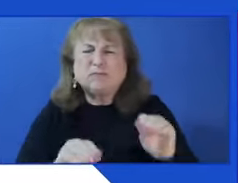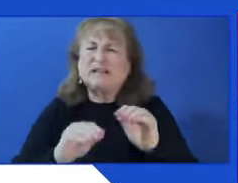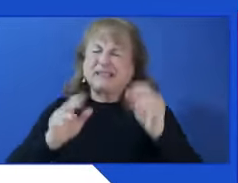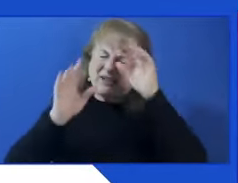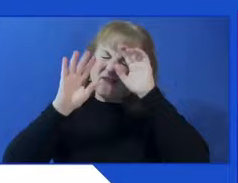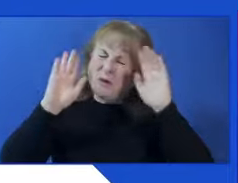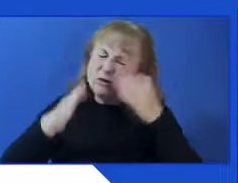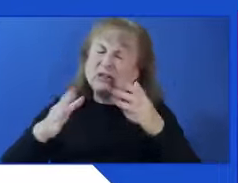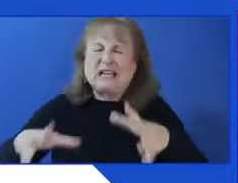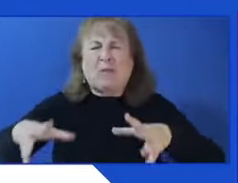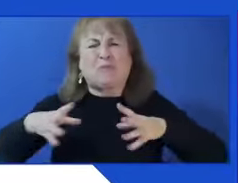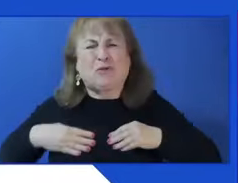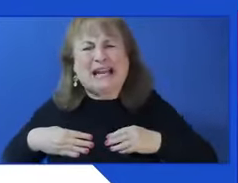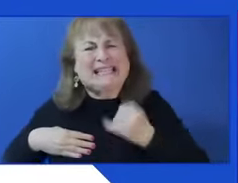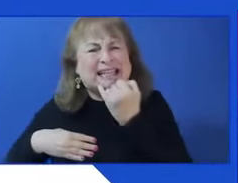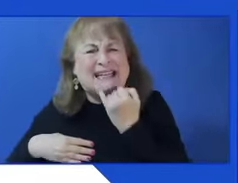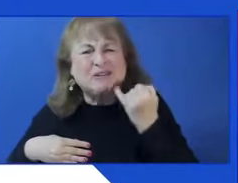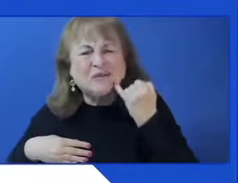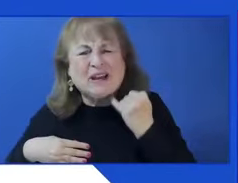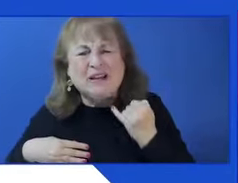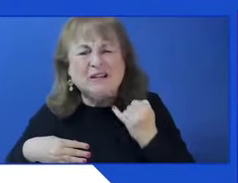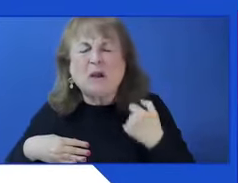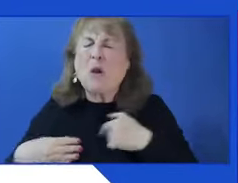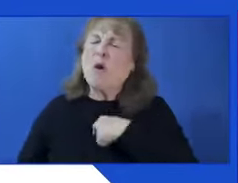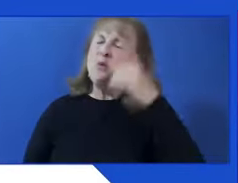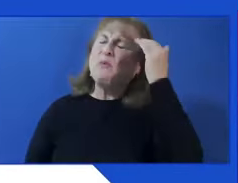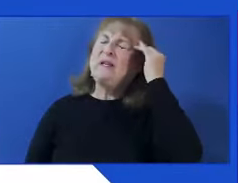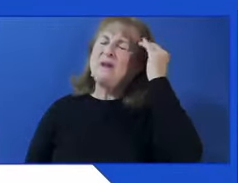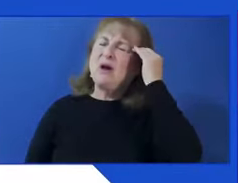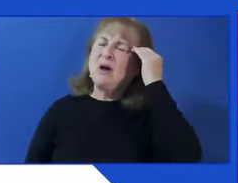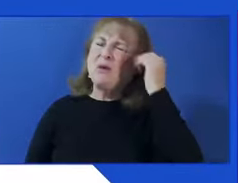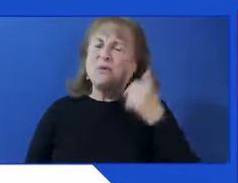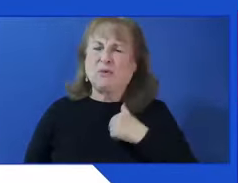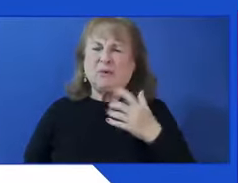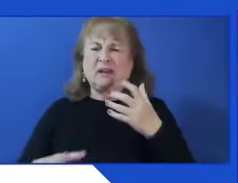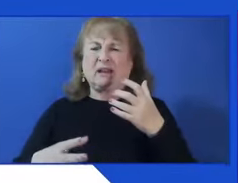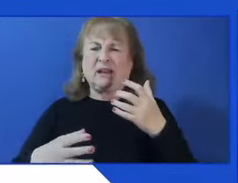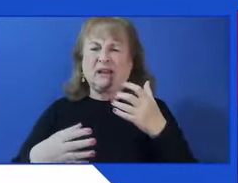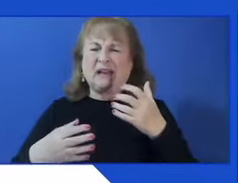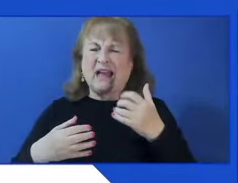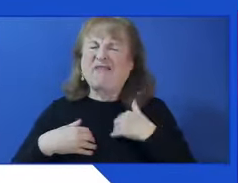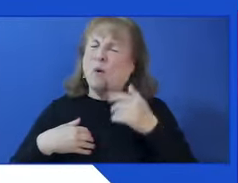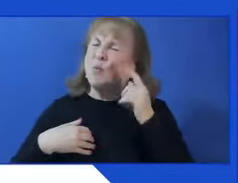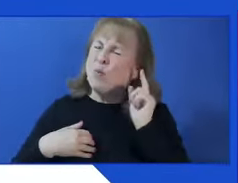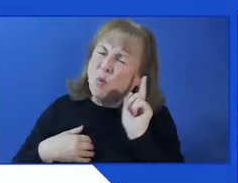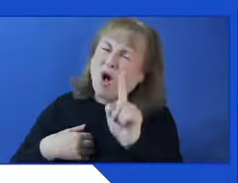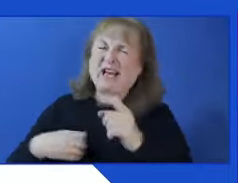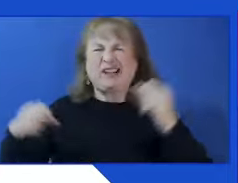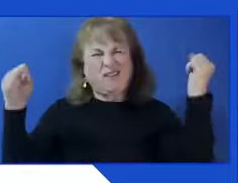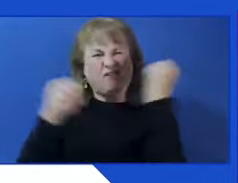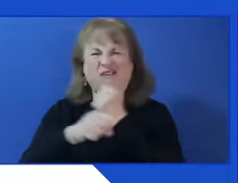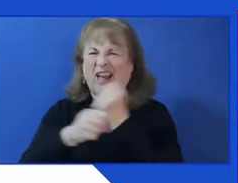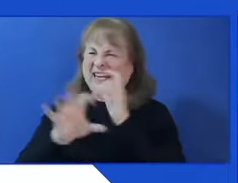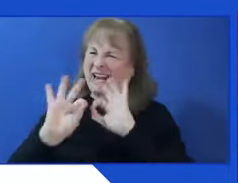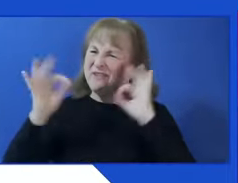embracing them, we know we again are one fighting family.